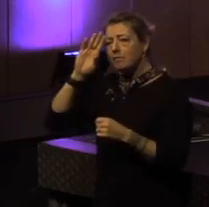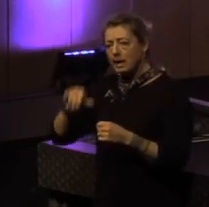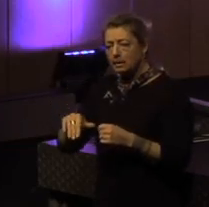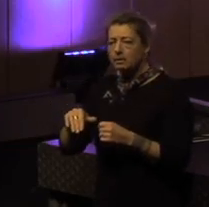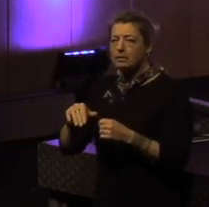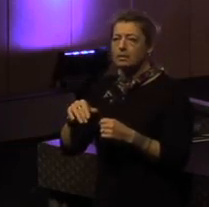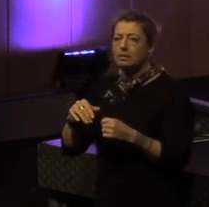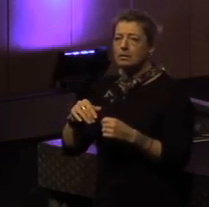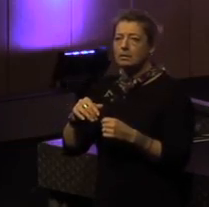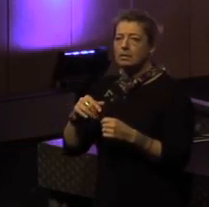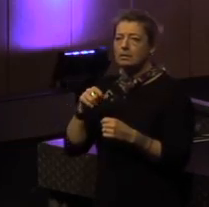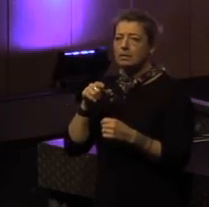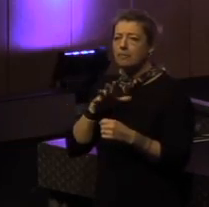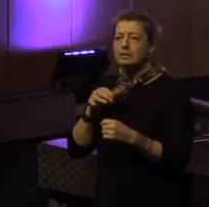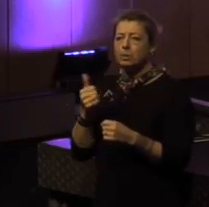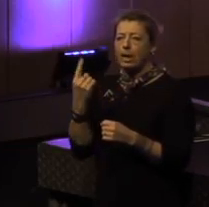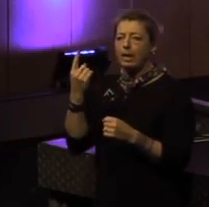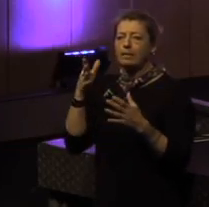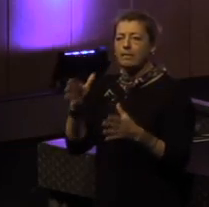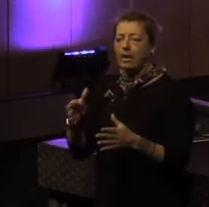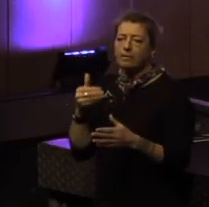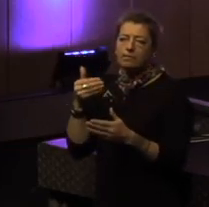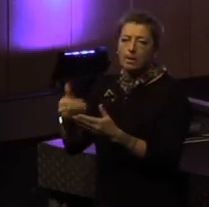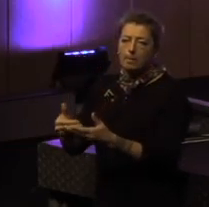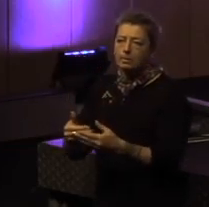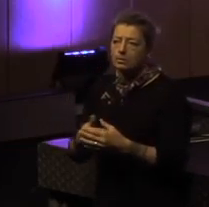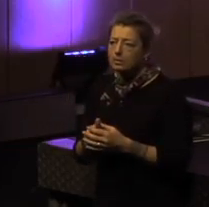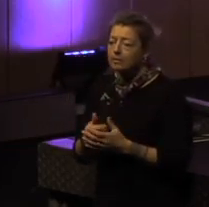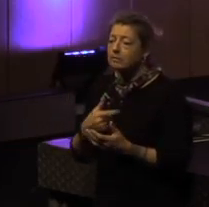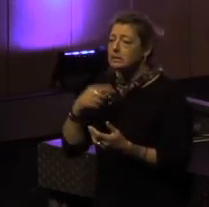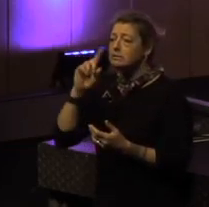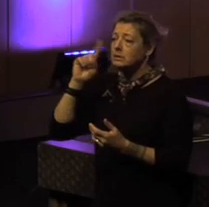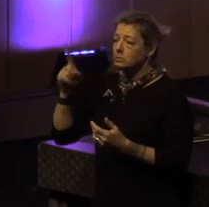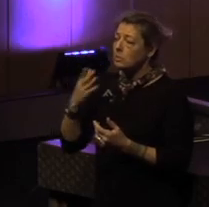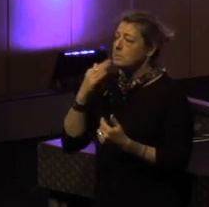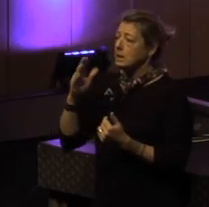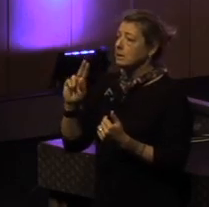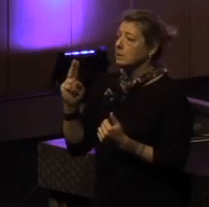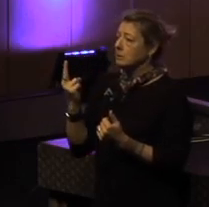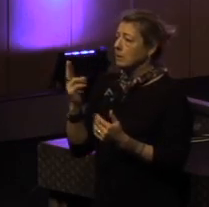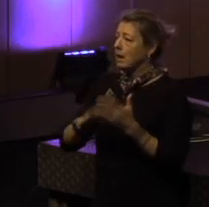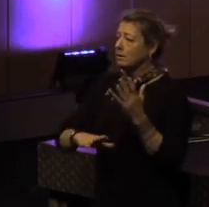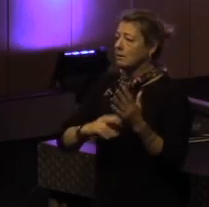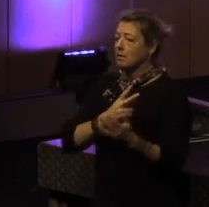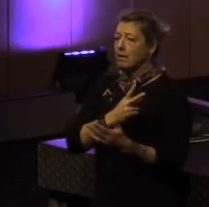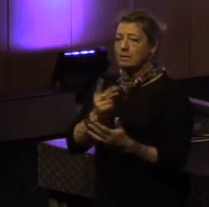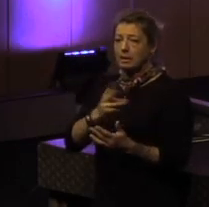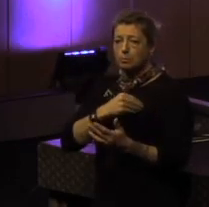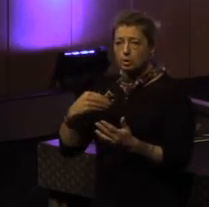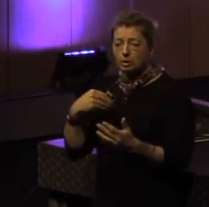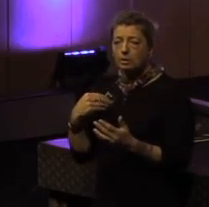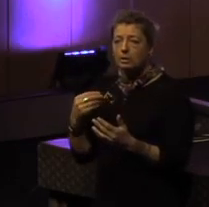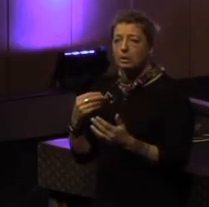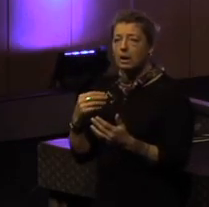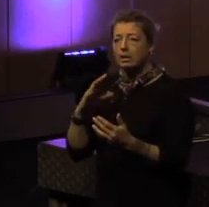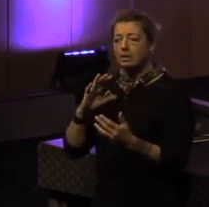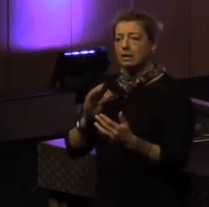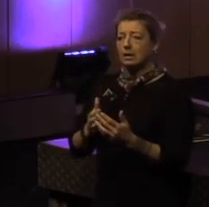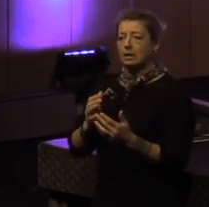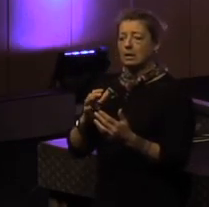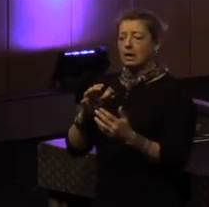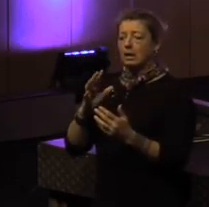So if you can imagine driving down one street in St. Louis and crossing at least 5